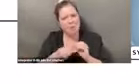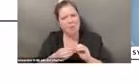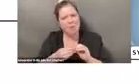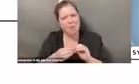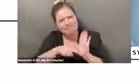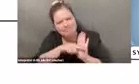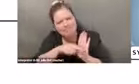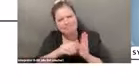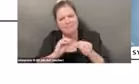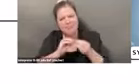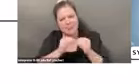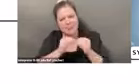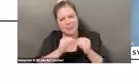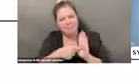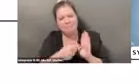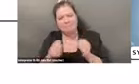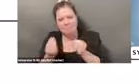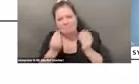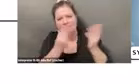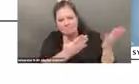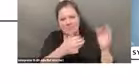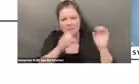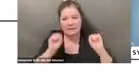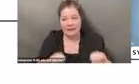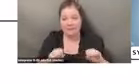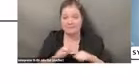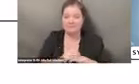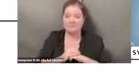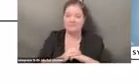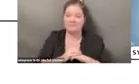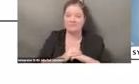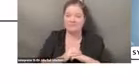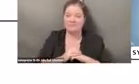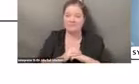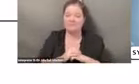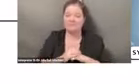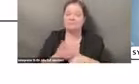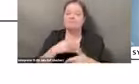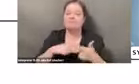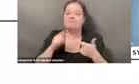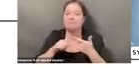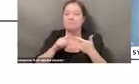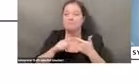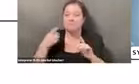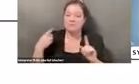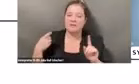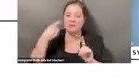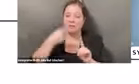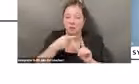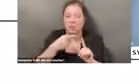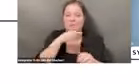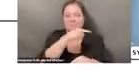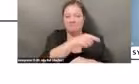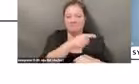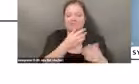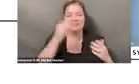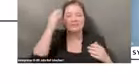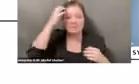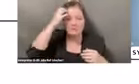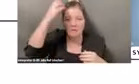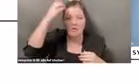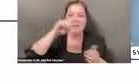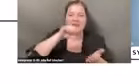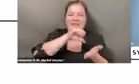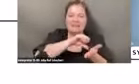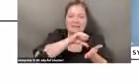website owners. And the minor objective of our project is to support public sector bodies to improve